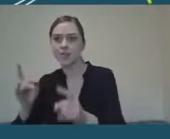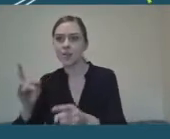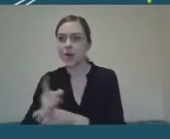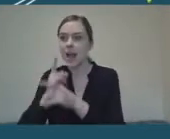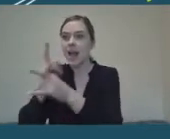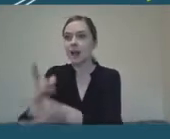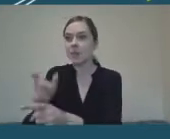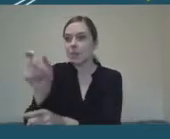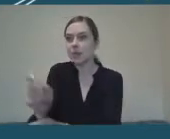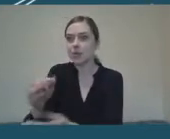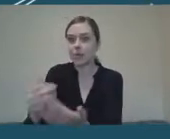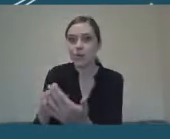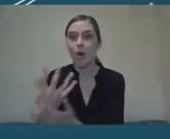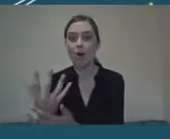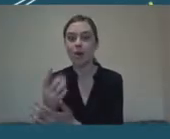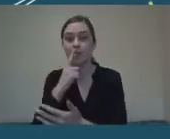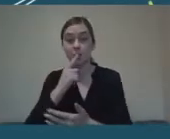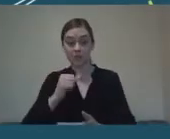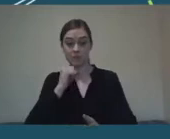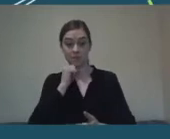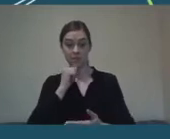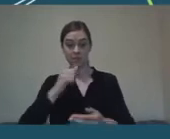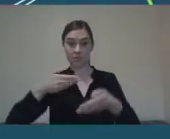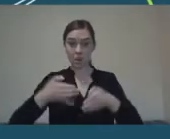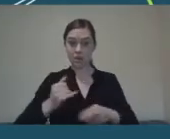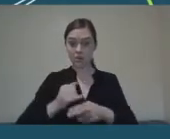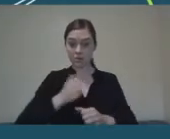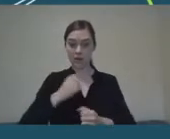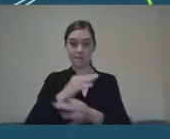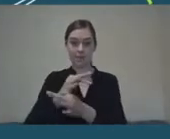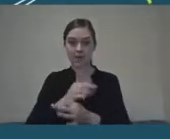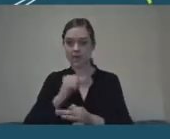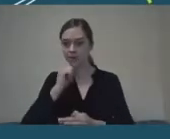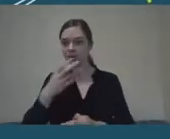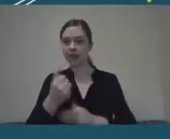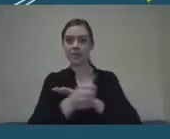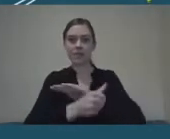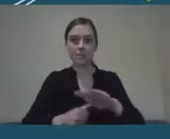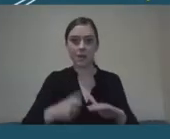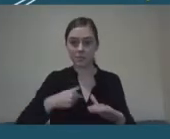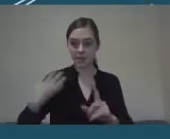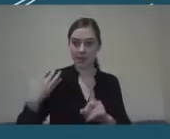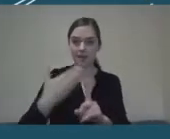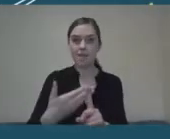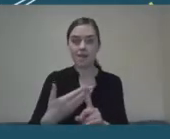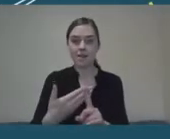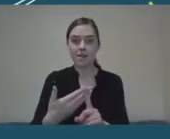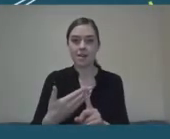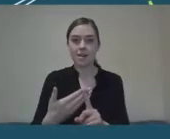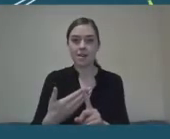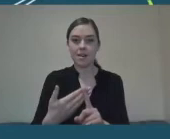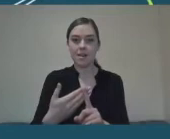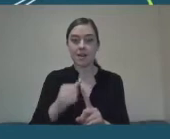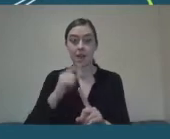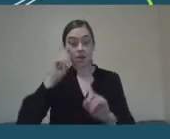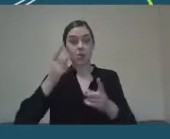And if I wasn't born into this family and if I didn't have the experience that I have had, then I don't know where I